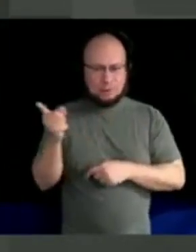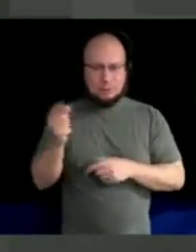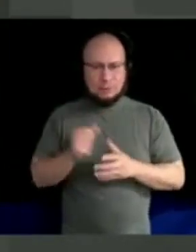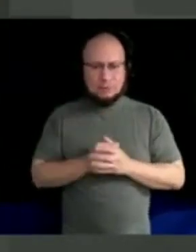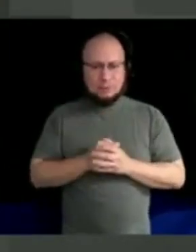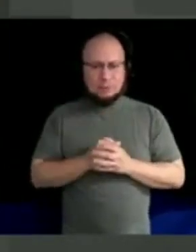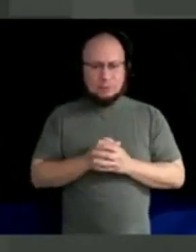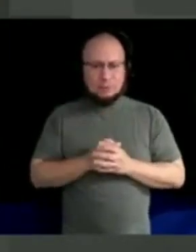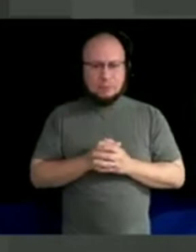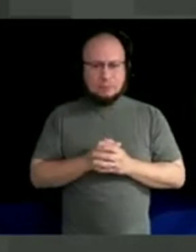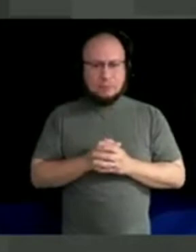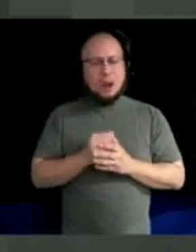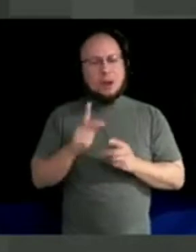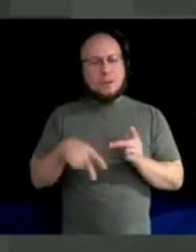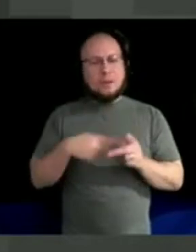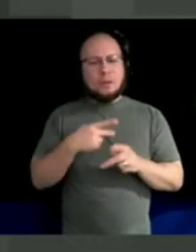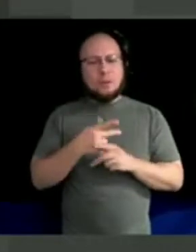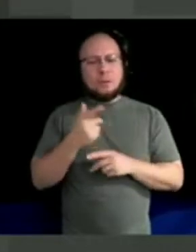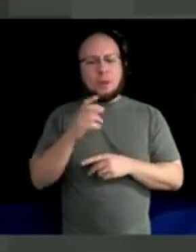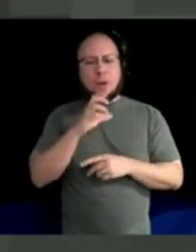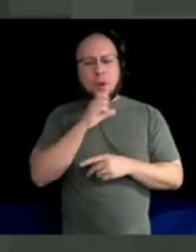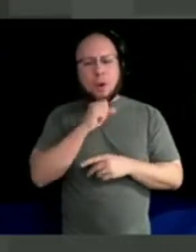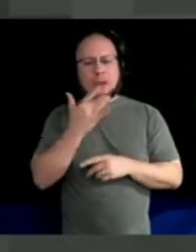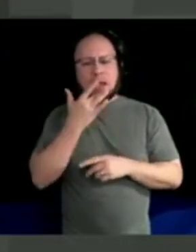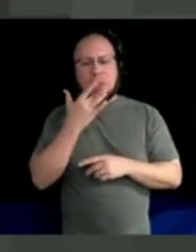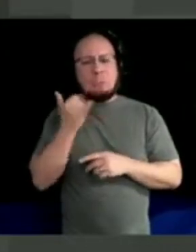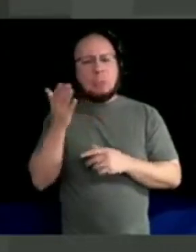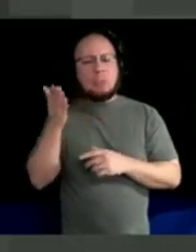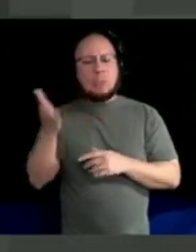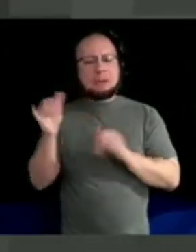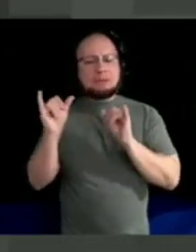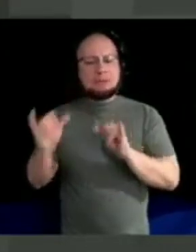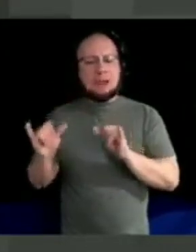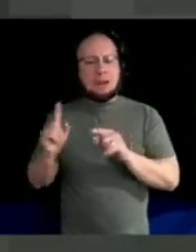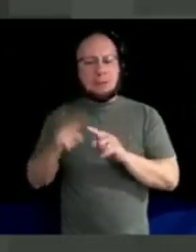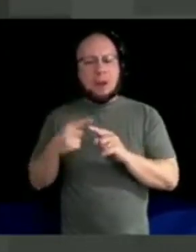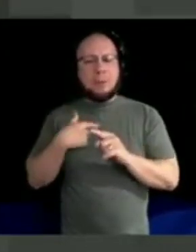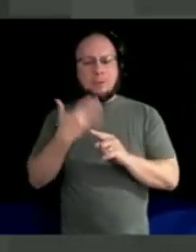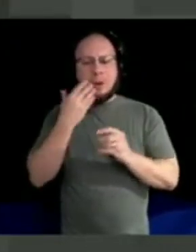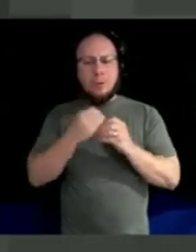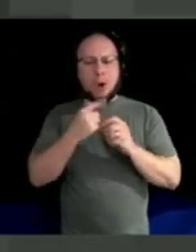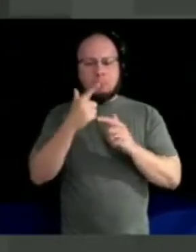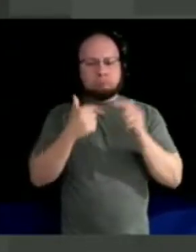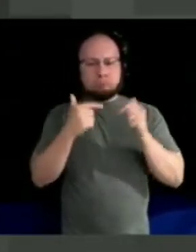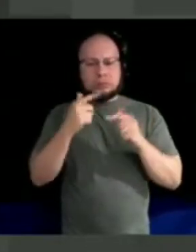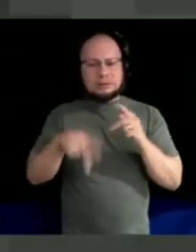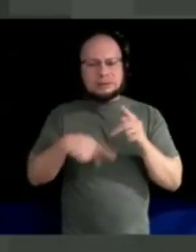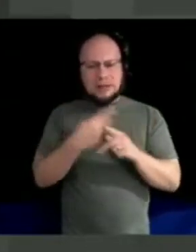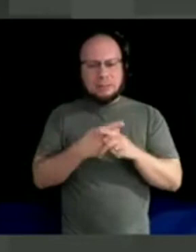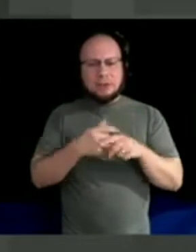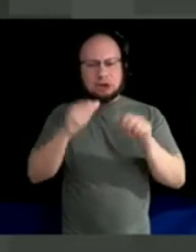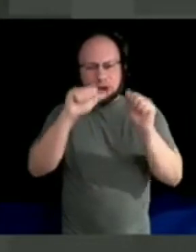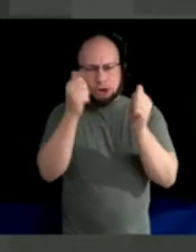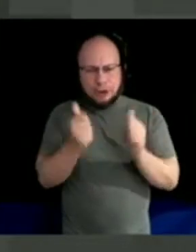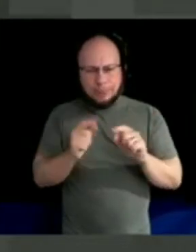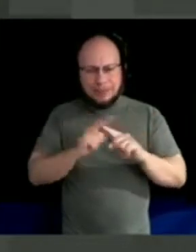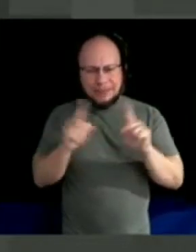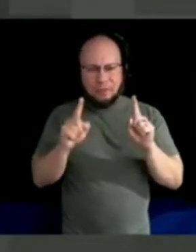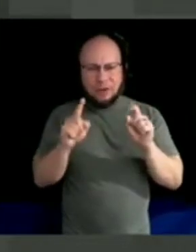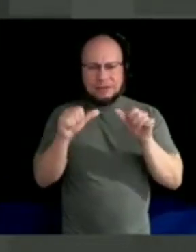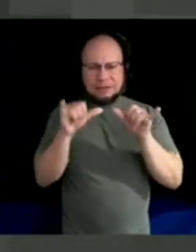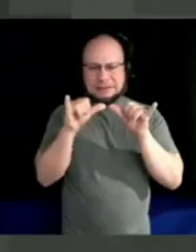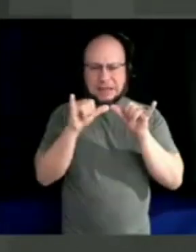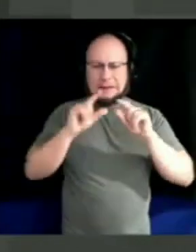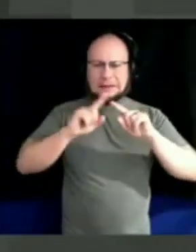the old style of caves, but we wanted to make sure that there was much more variety in the sort of caves, the shapes and the sizes you could get. And